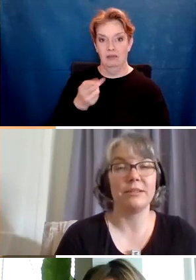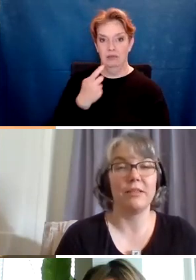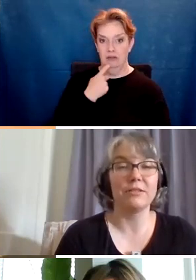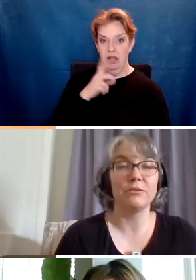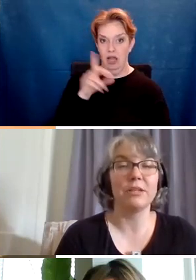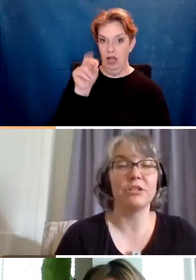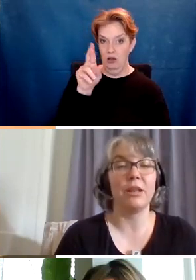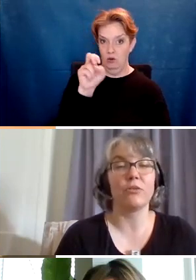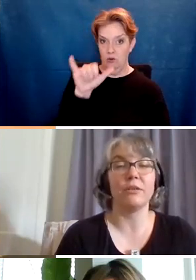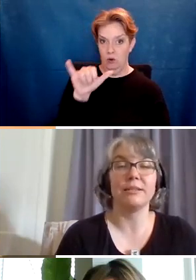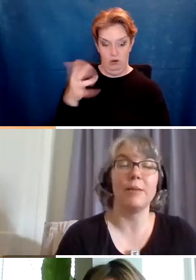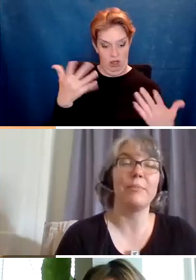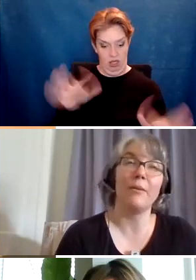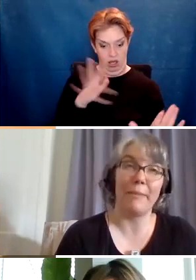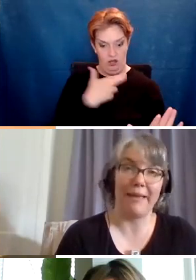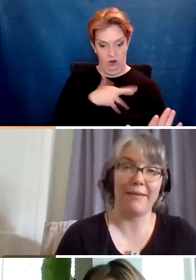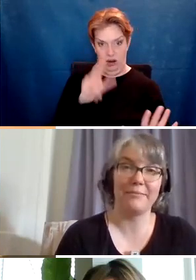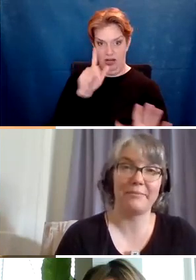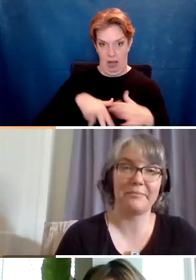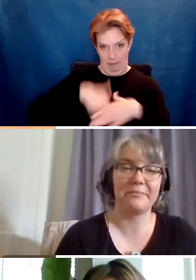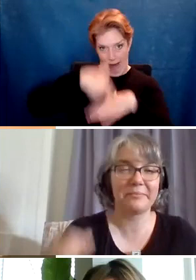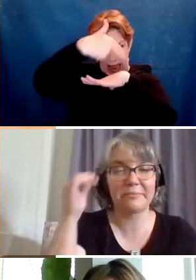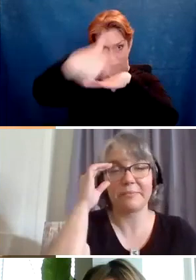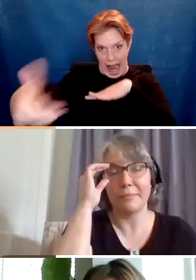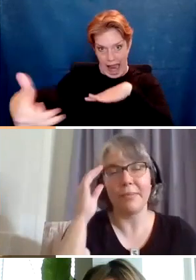Dorsey done lost her religion and crawled slap out on the bank.